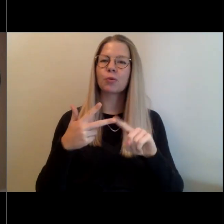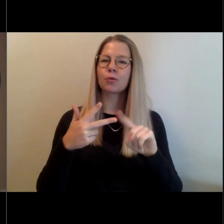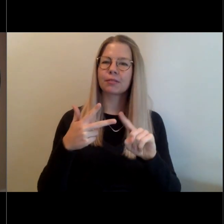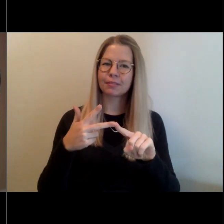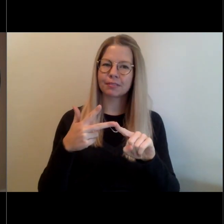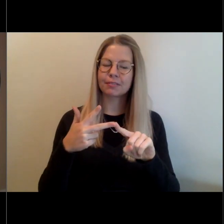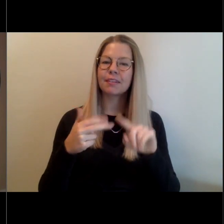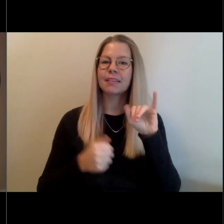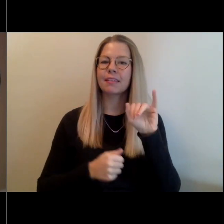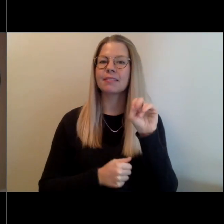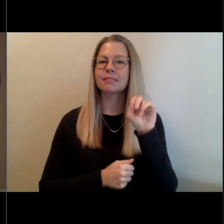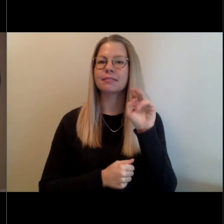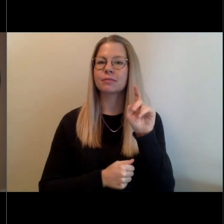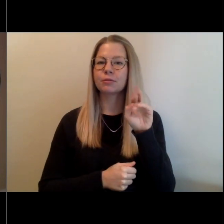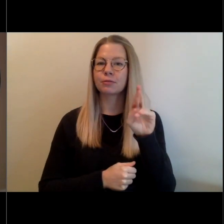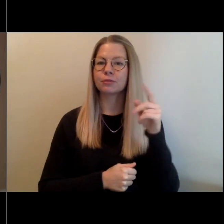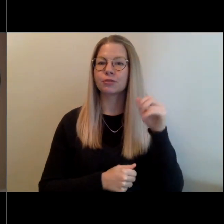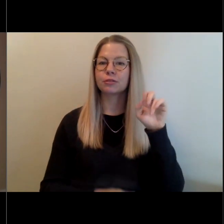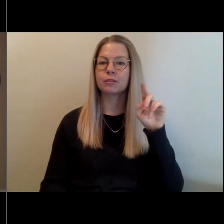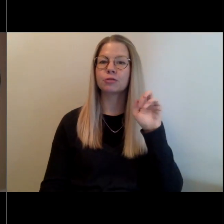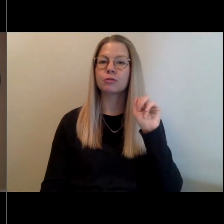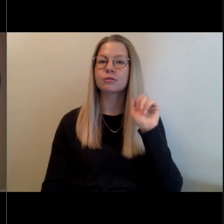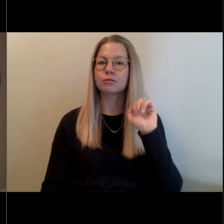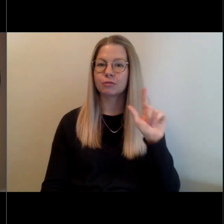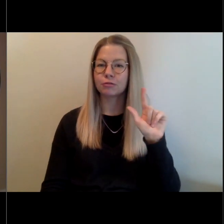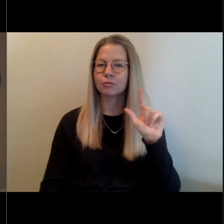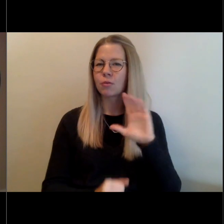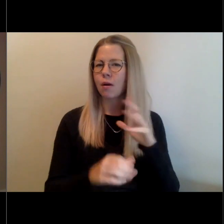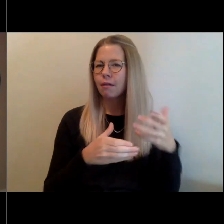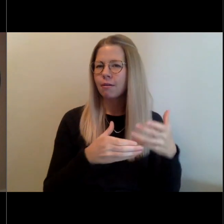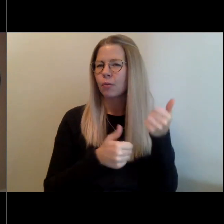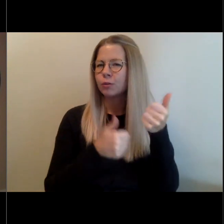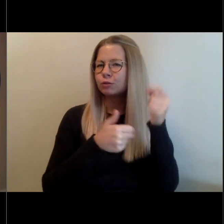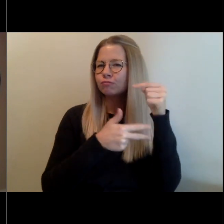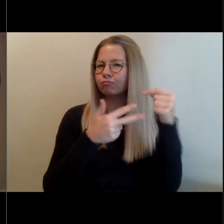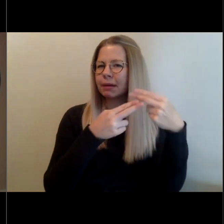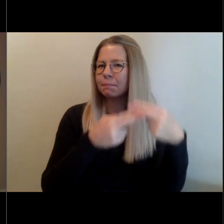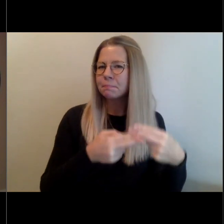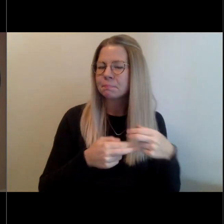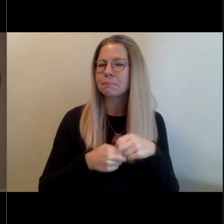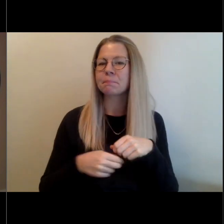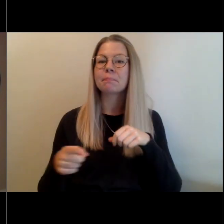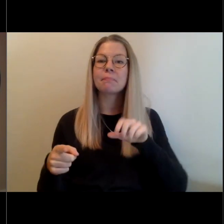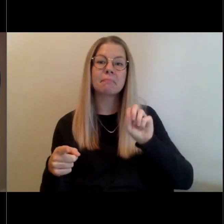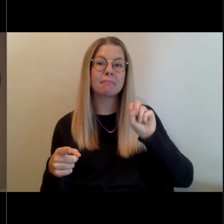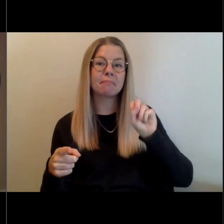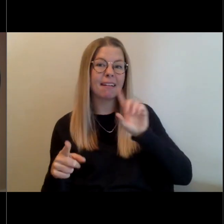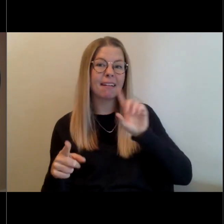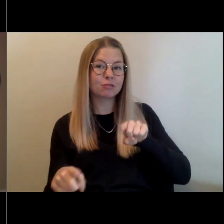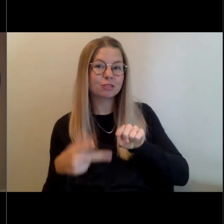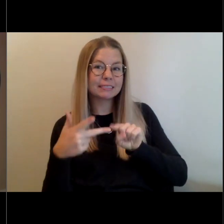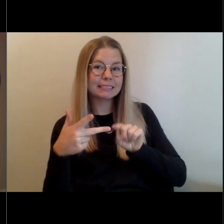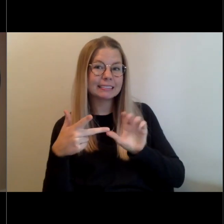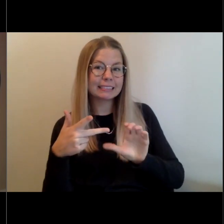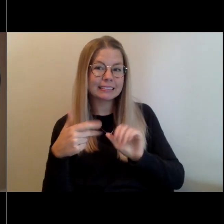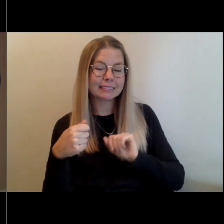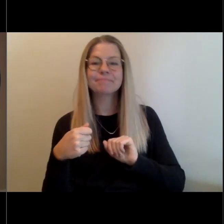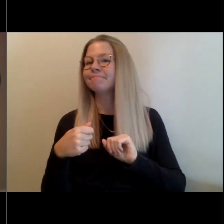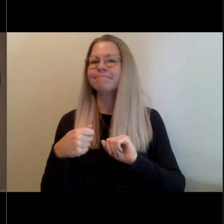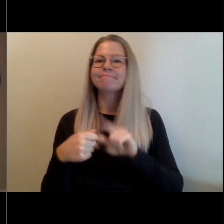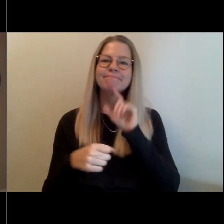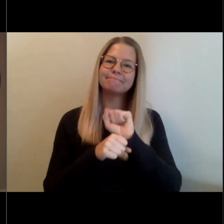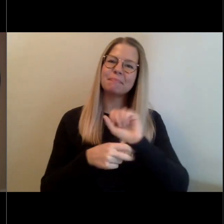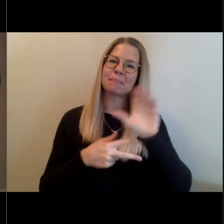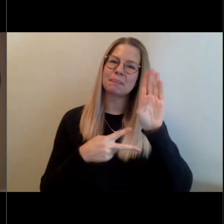And I'm happy to repeat the options if needed. And Doris says C. So it was actually B, the